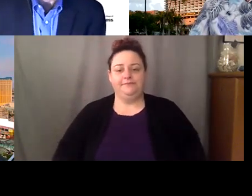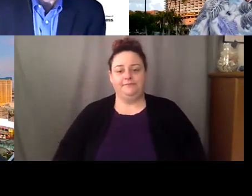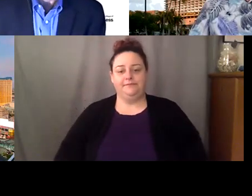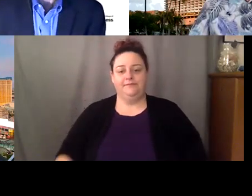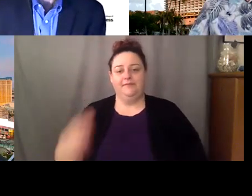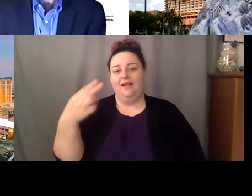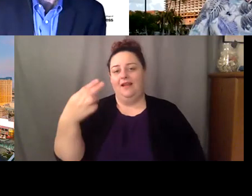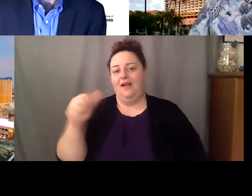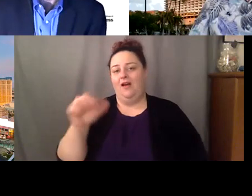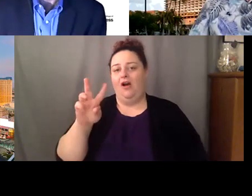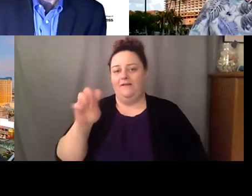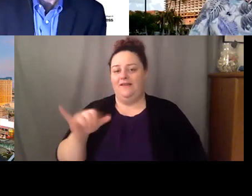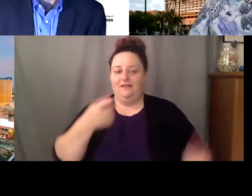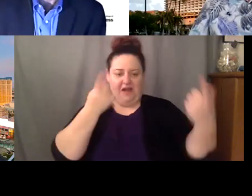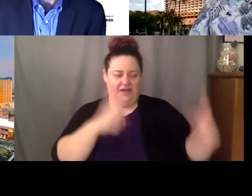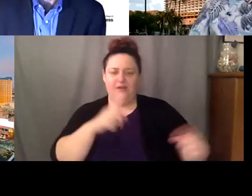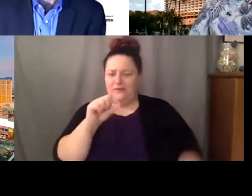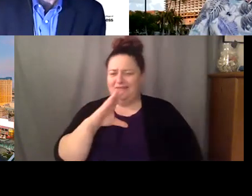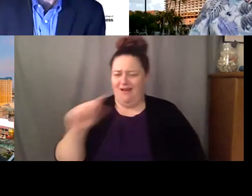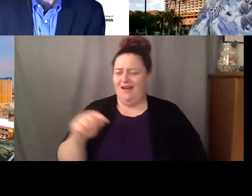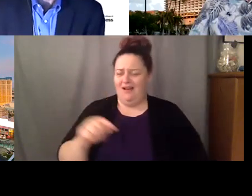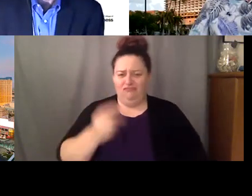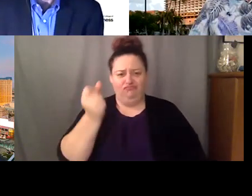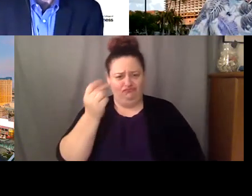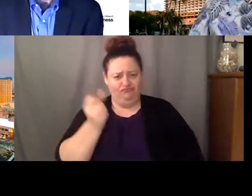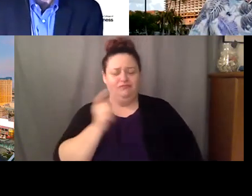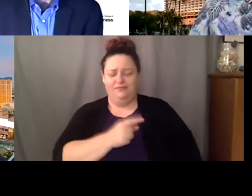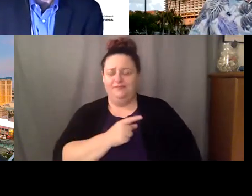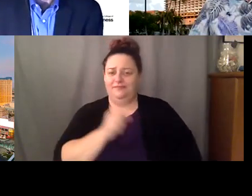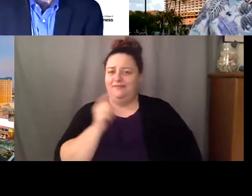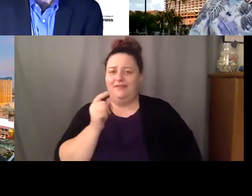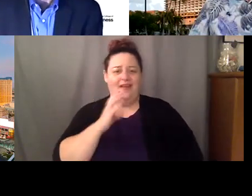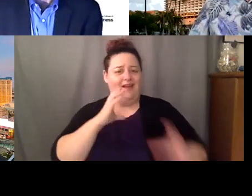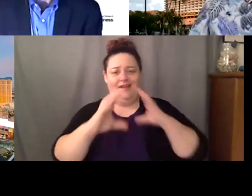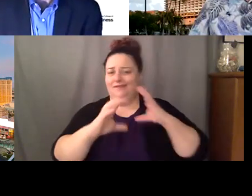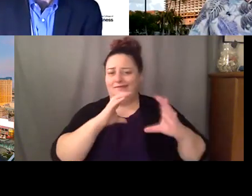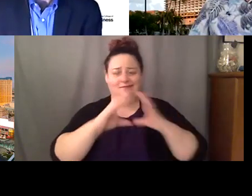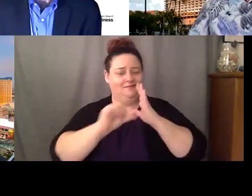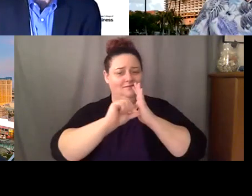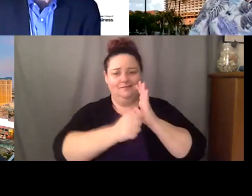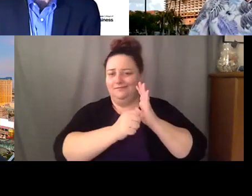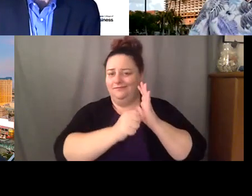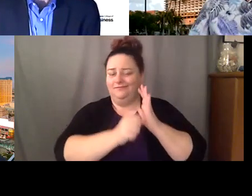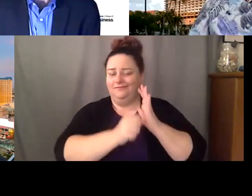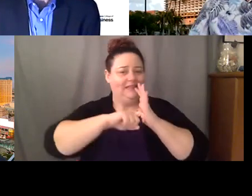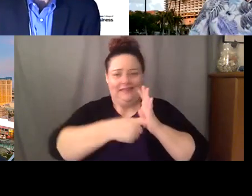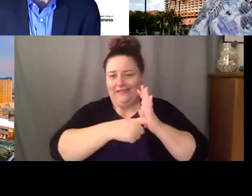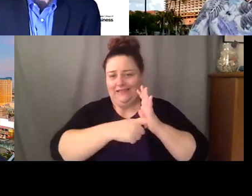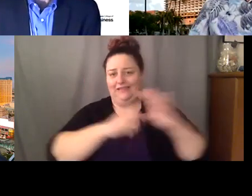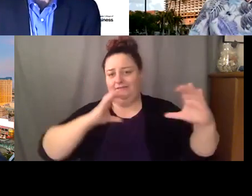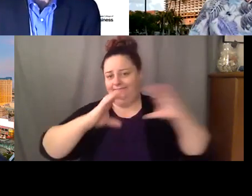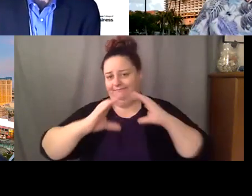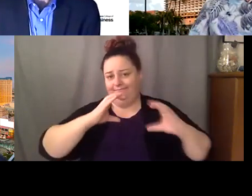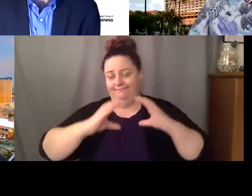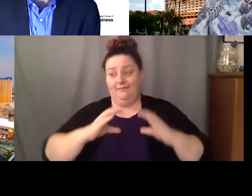Yeah, I would agree with Scott. You know, I think it's about communication. We've talked about that a little bit before as well. They're